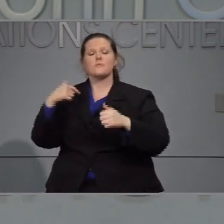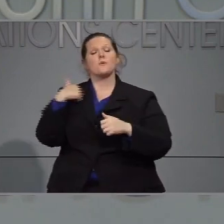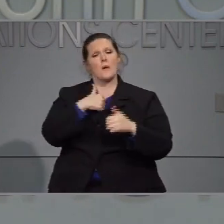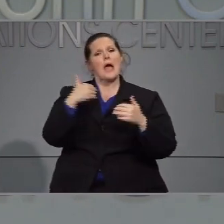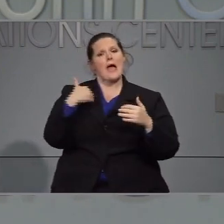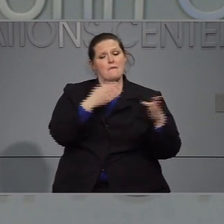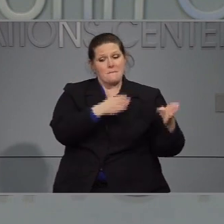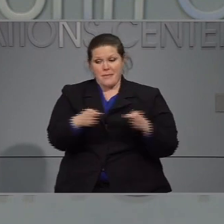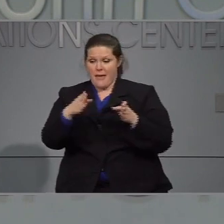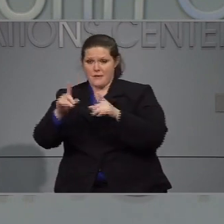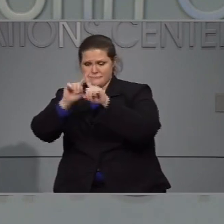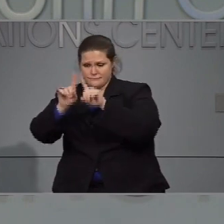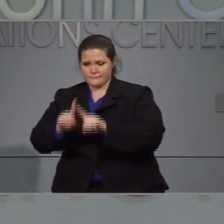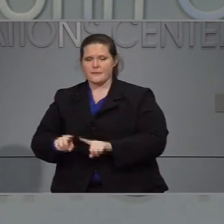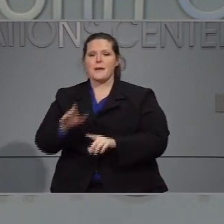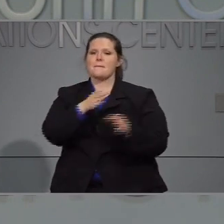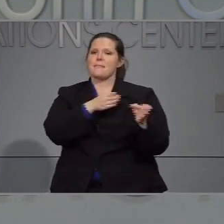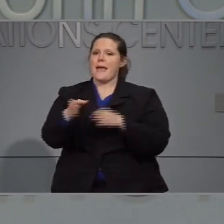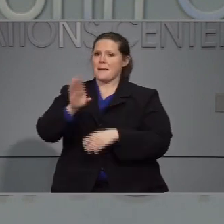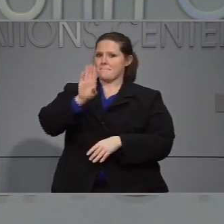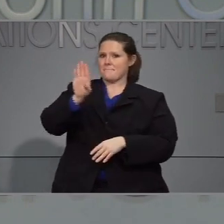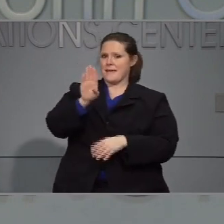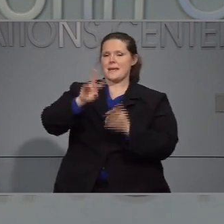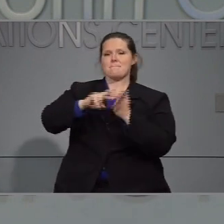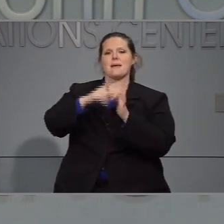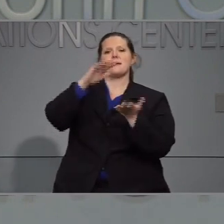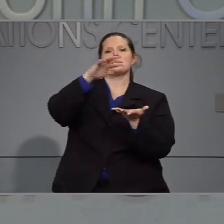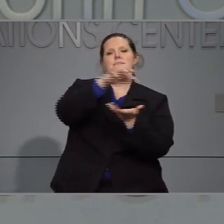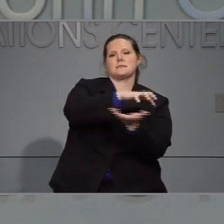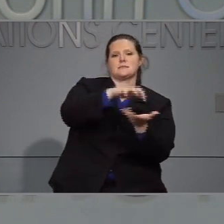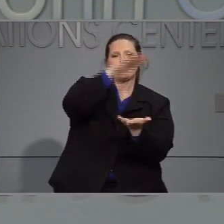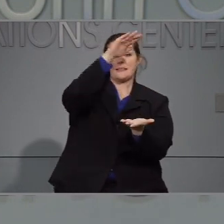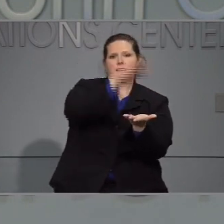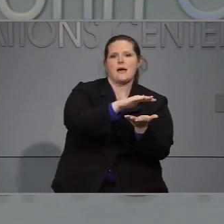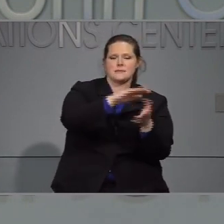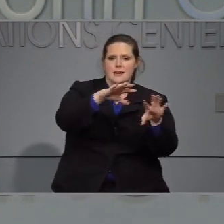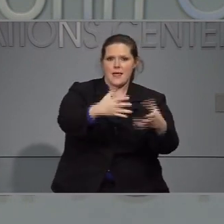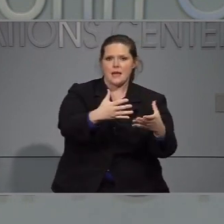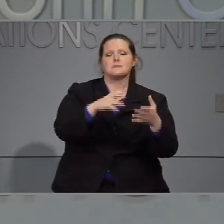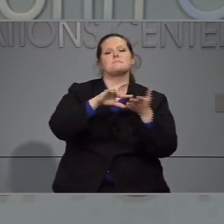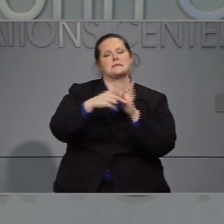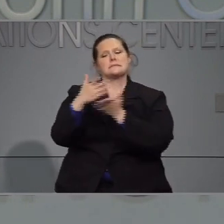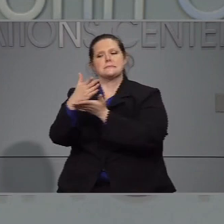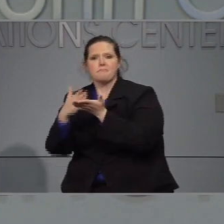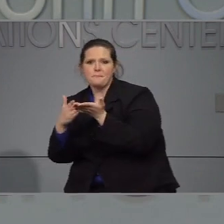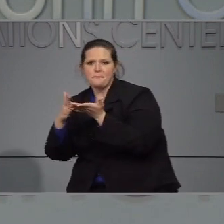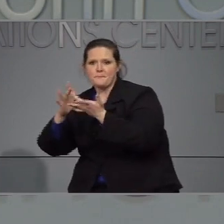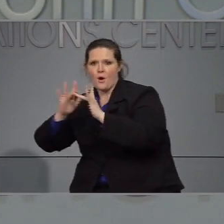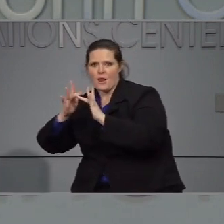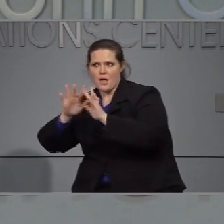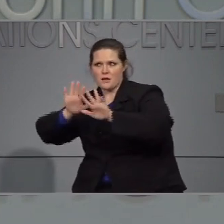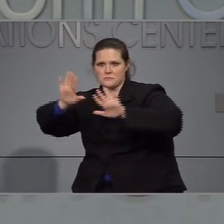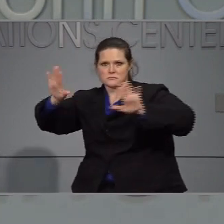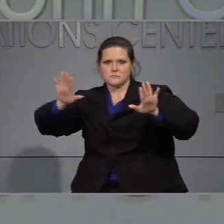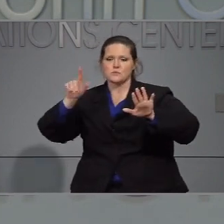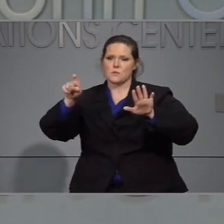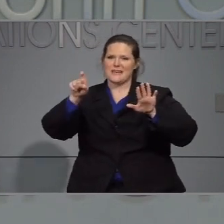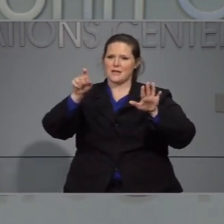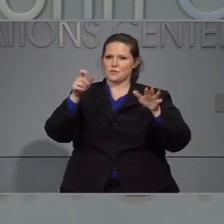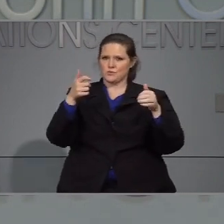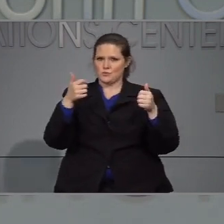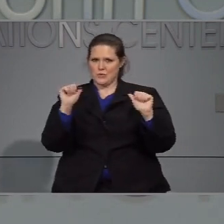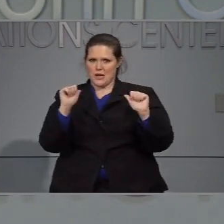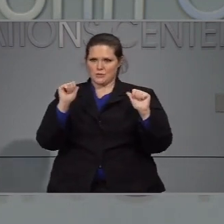requires less density, there's usually going to have to be some remote learning. So we need to make that as good as we